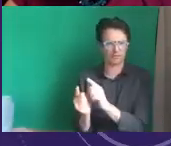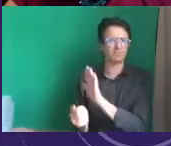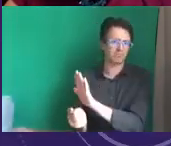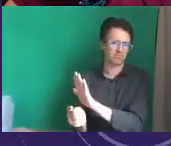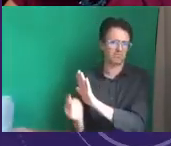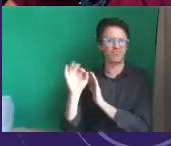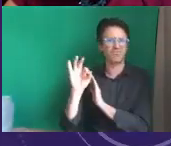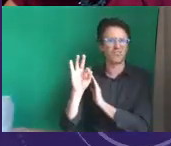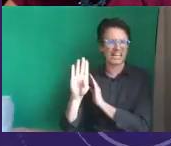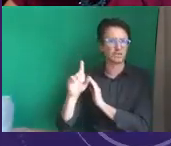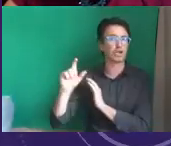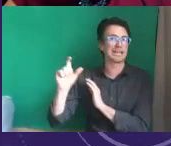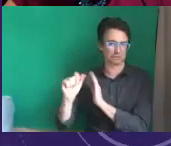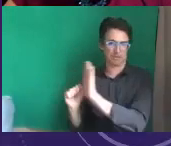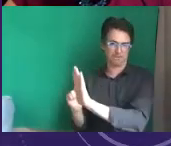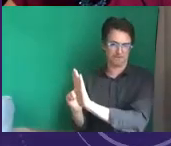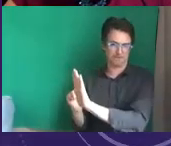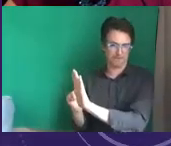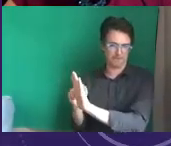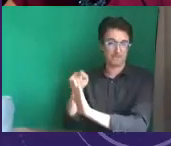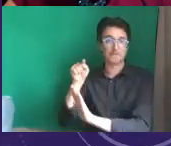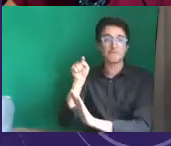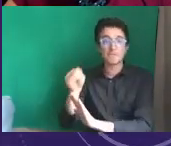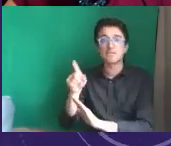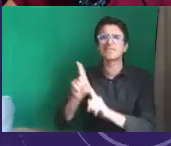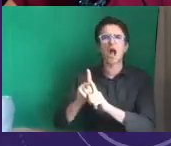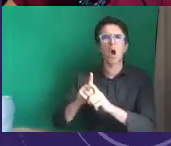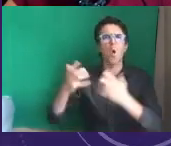to use human-generated alt text.